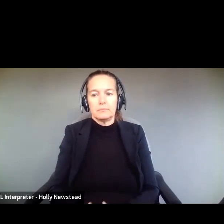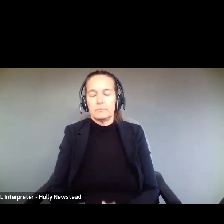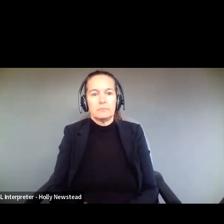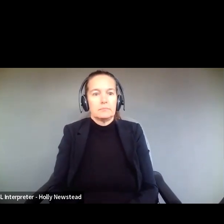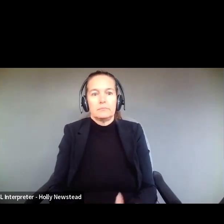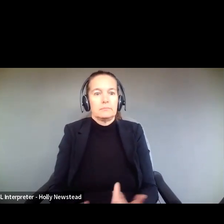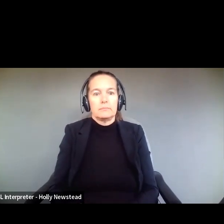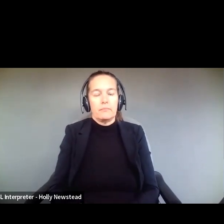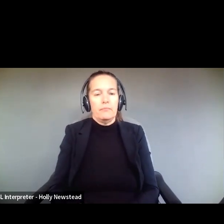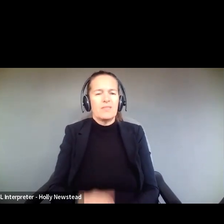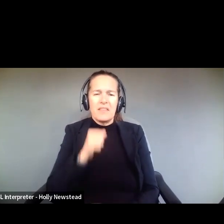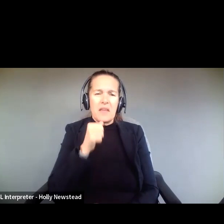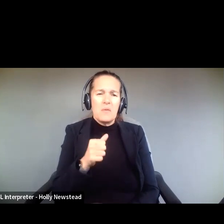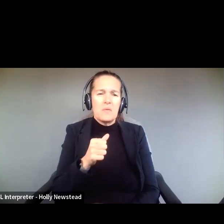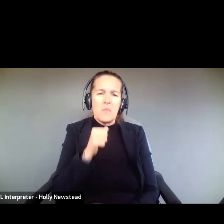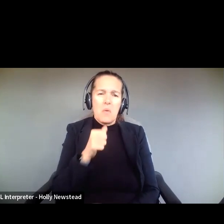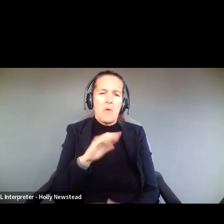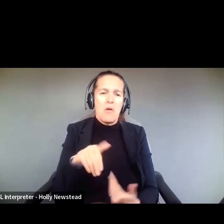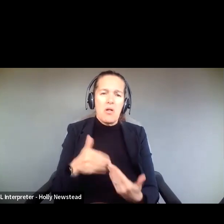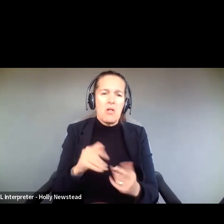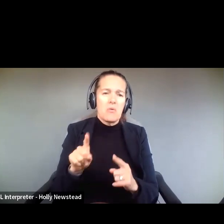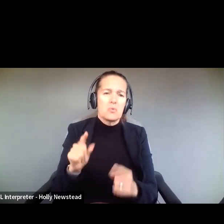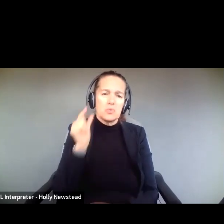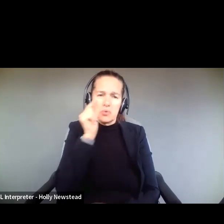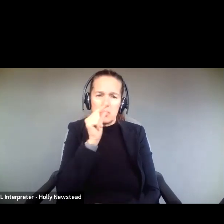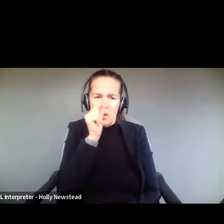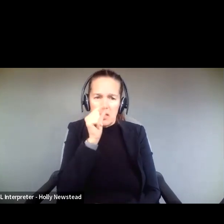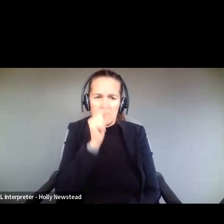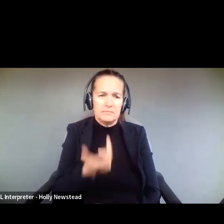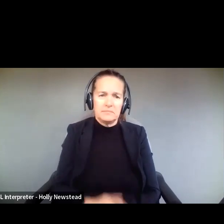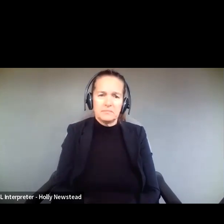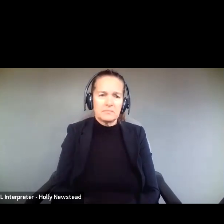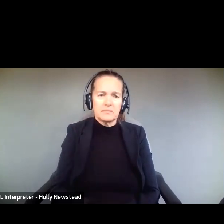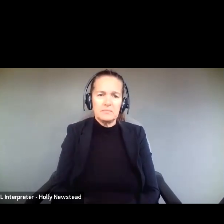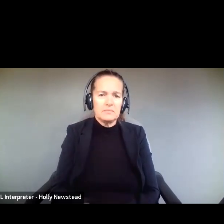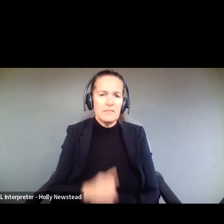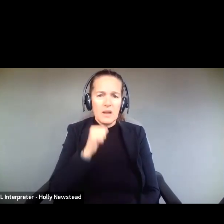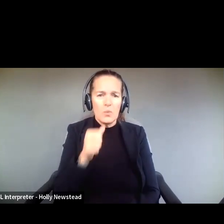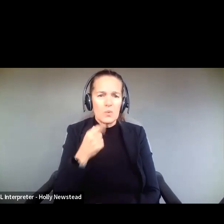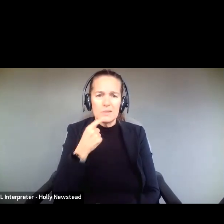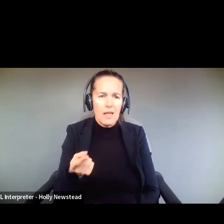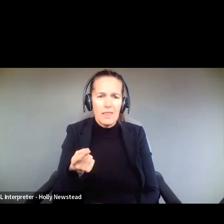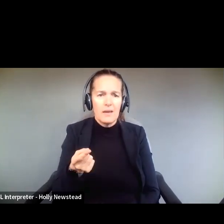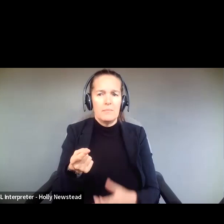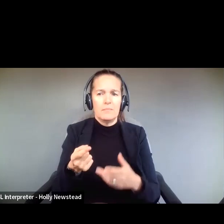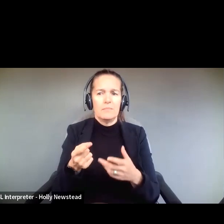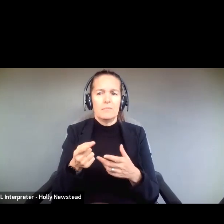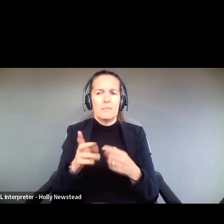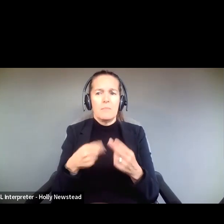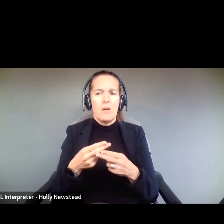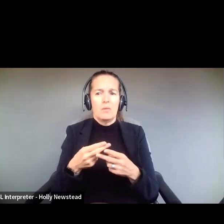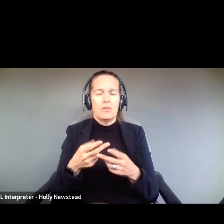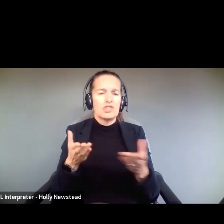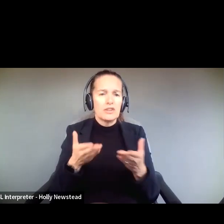They're not all going to go to Google, and it doesn't really tell them the direction, the services, and the care